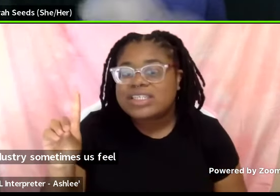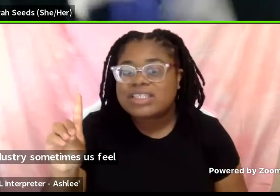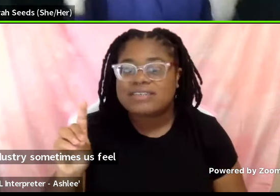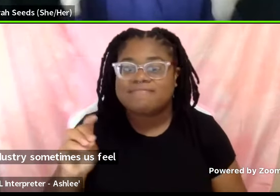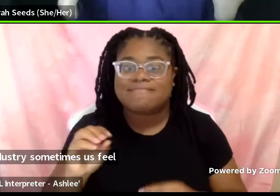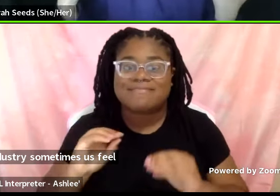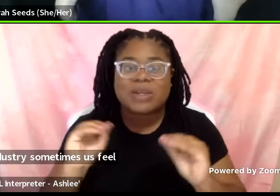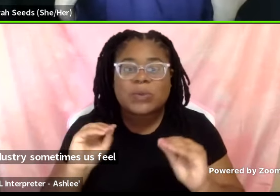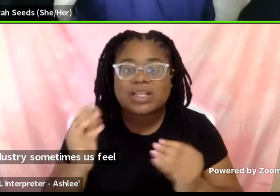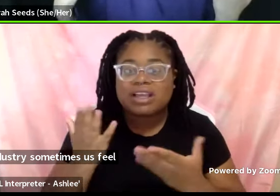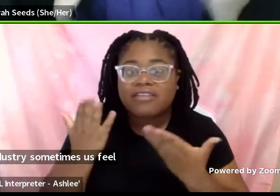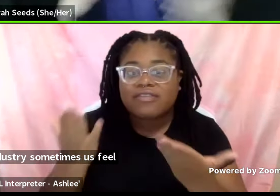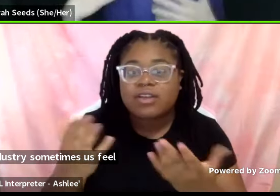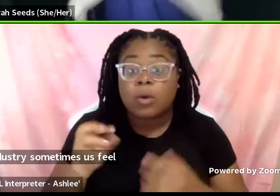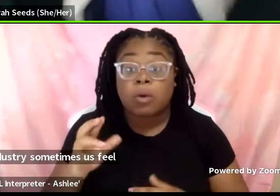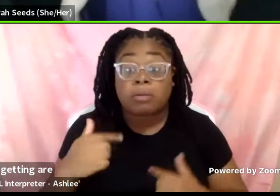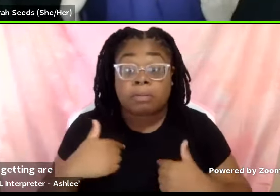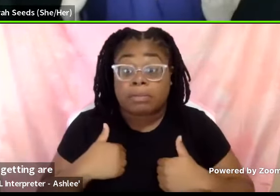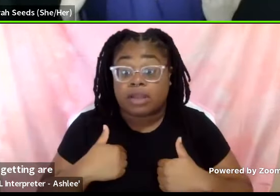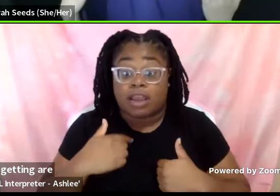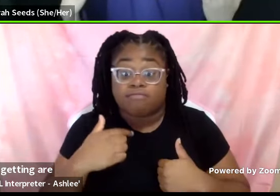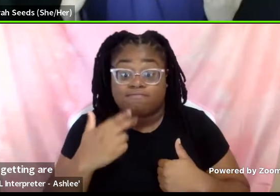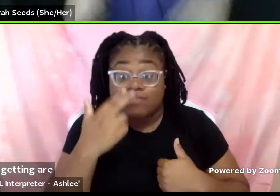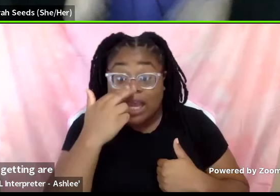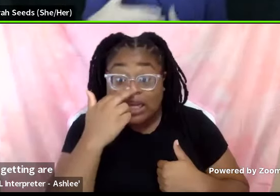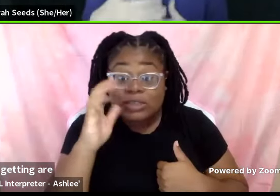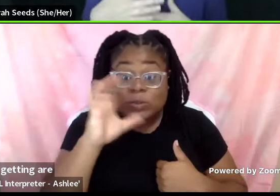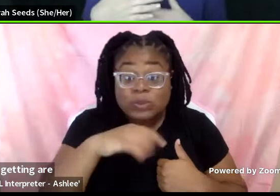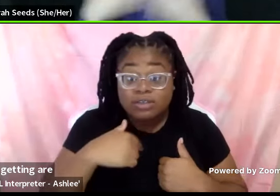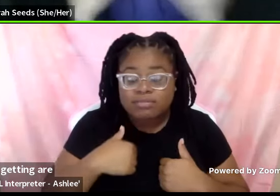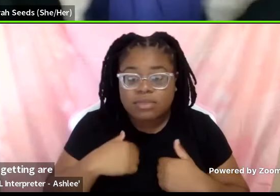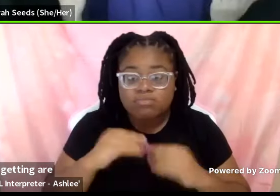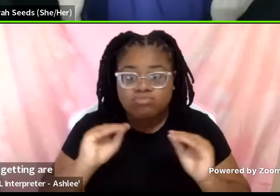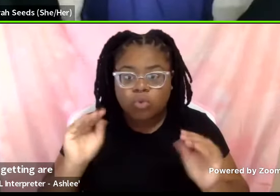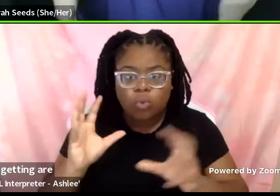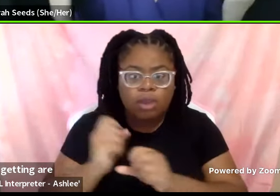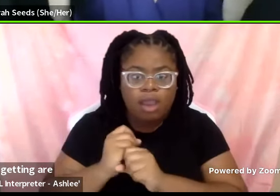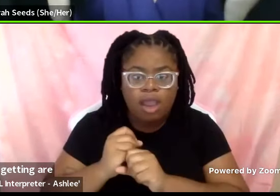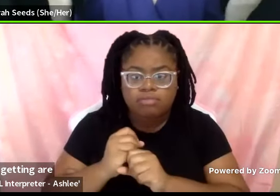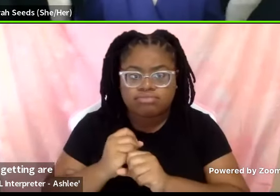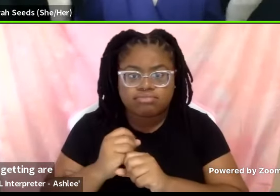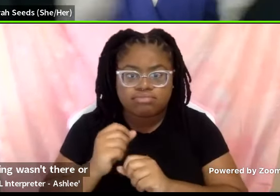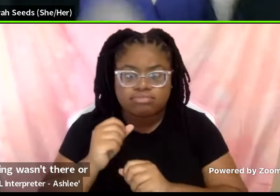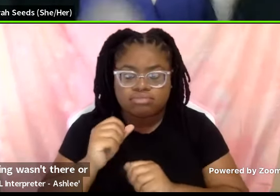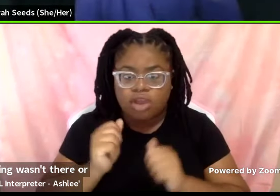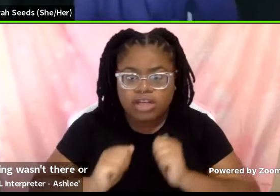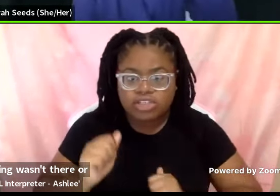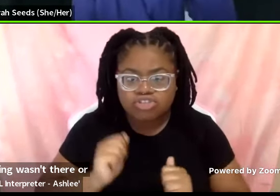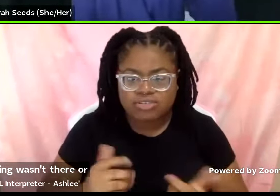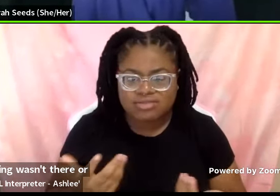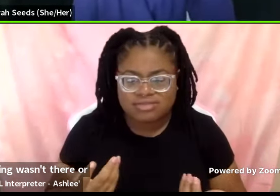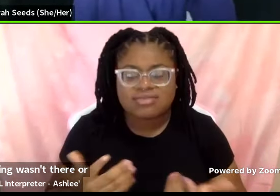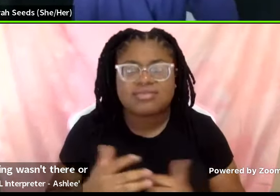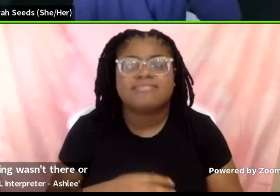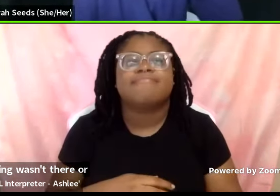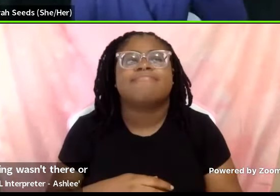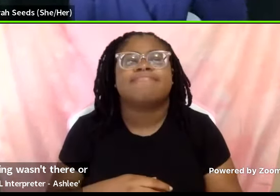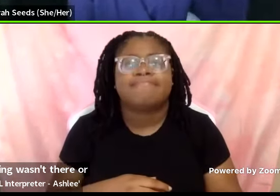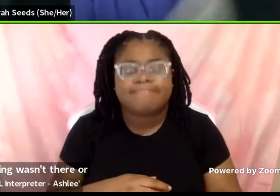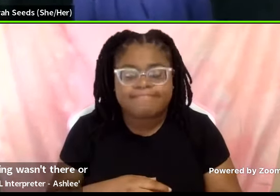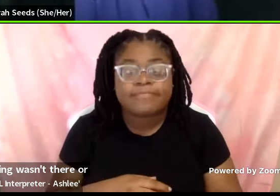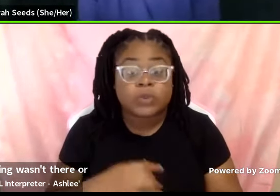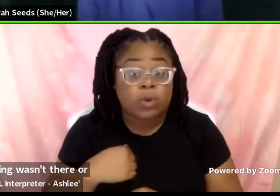maybe you're really funny and weird like I was and you weren't getting those auditions, even though that's what you got, you know? So I was like, what can